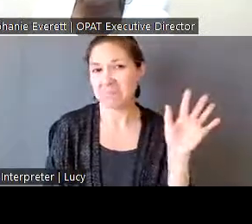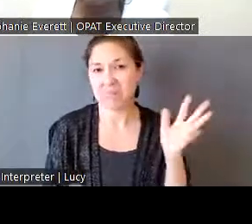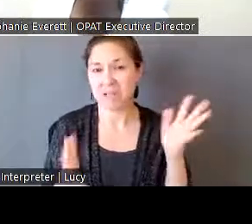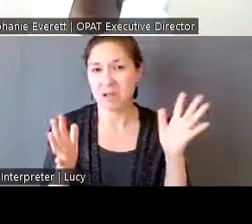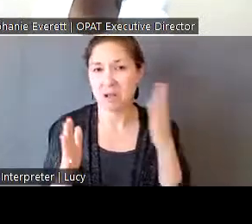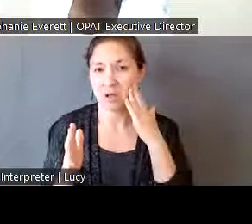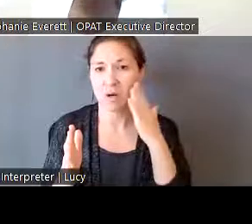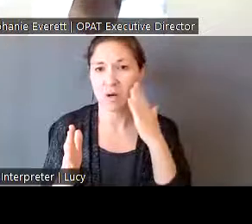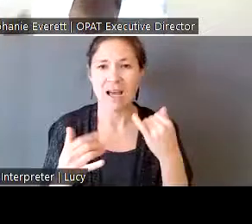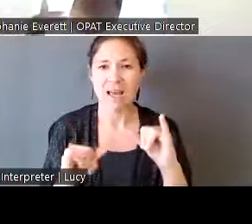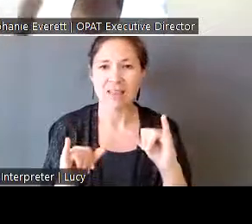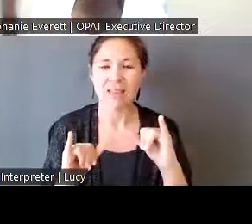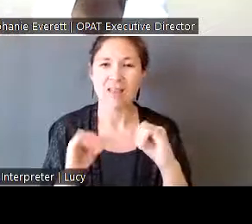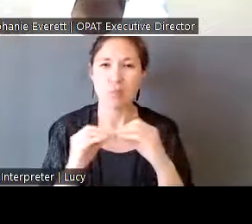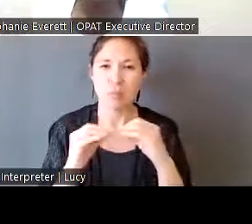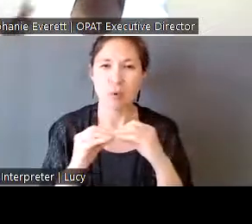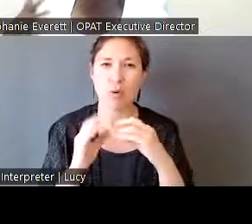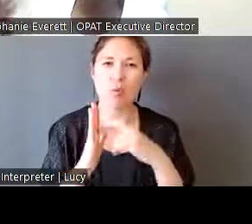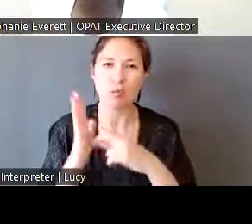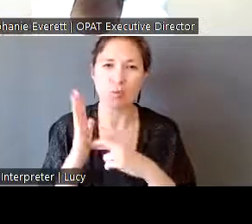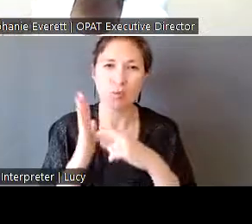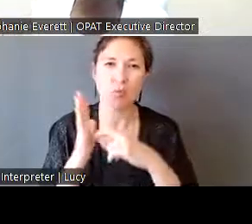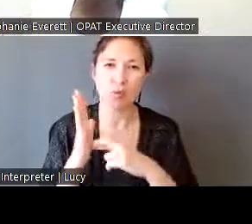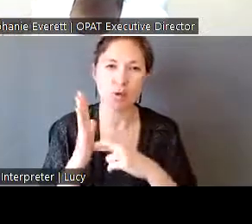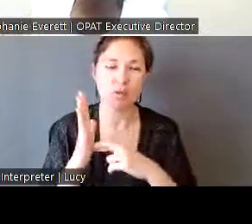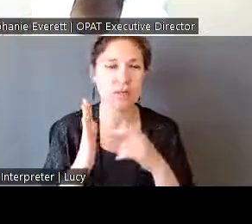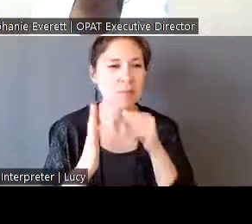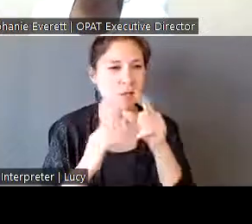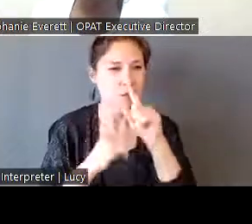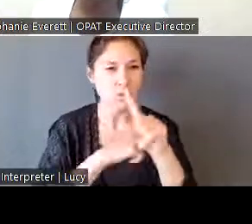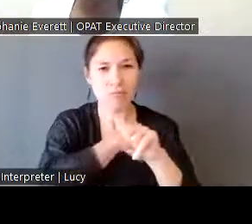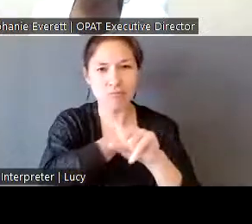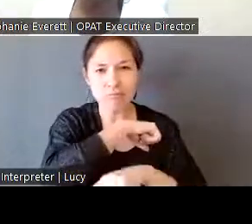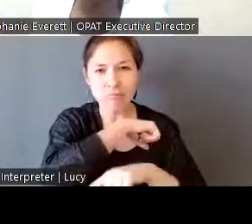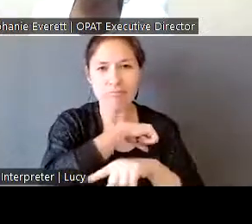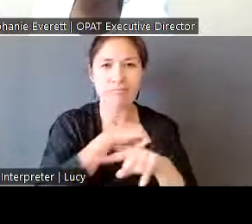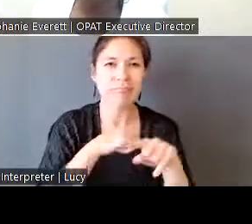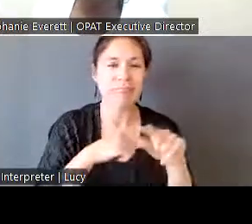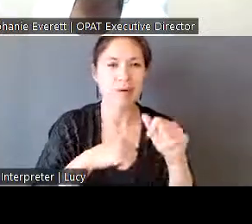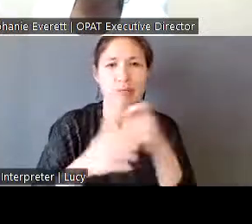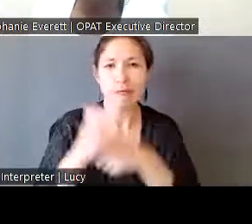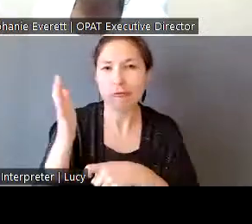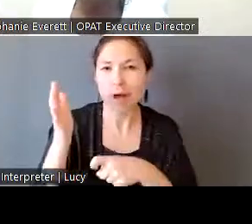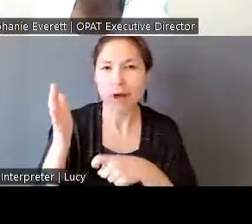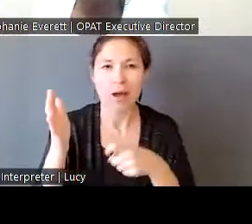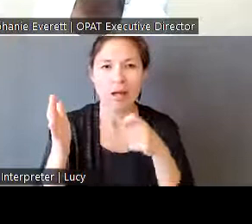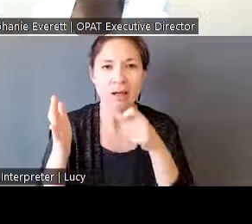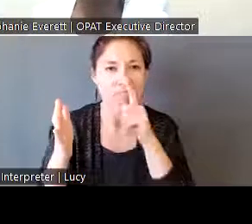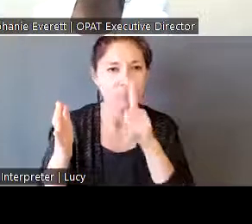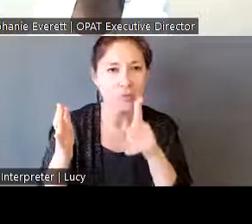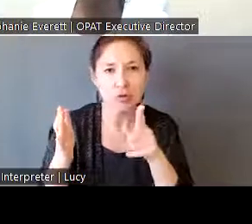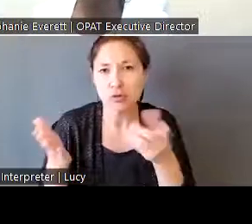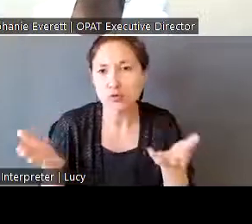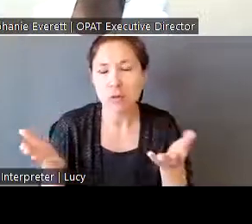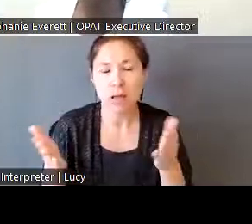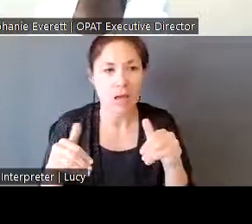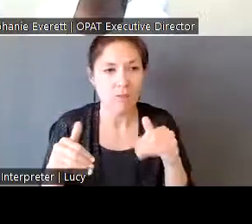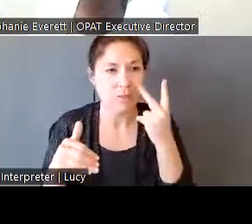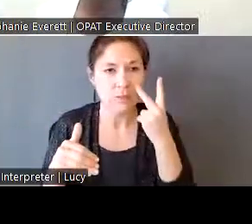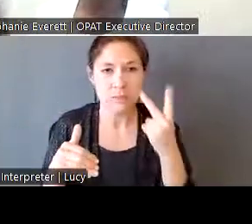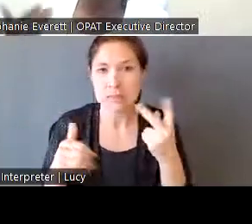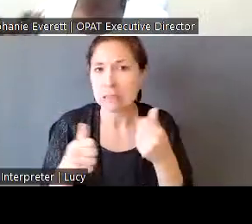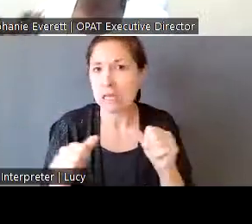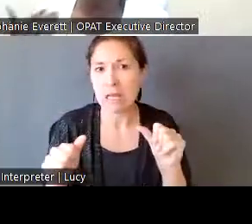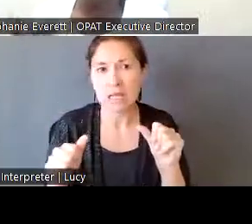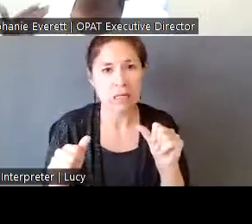around this. So I don't know if there's any fines or penalties that they will add on to it. I haven't seen any that are attached to